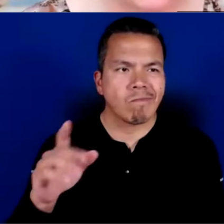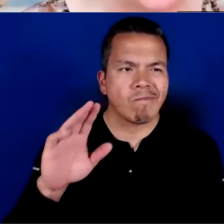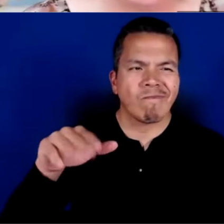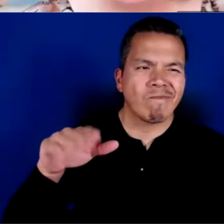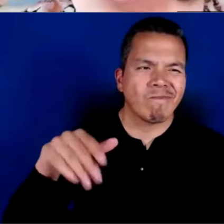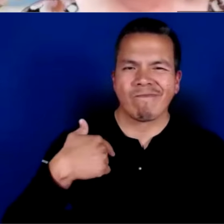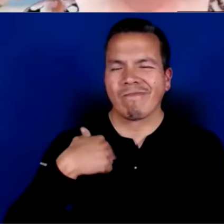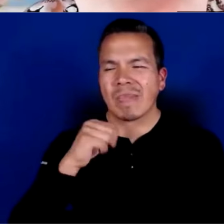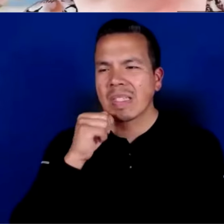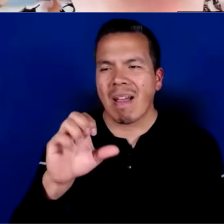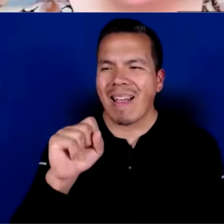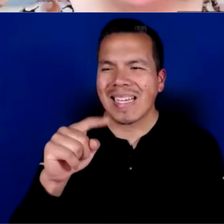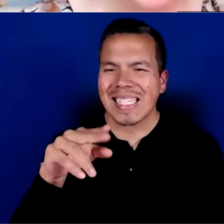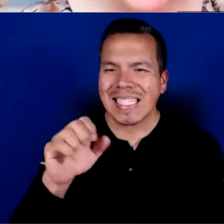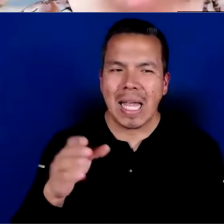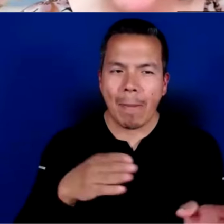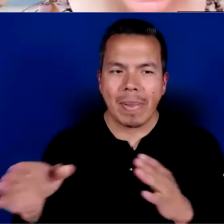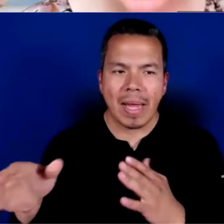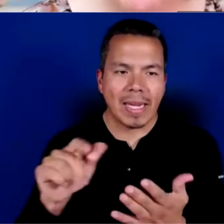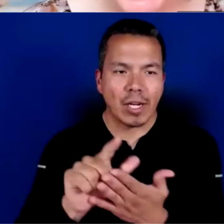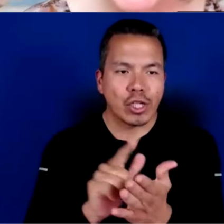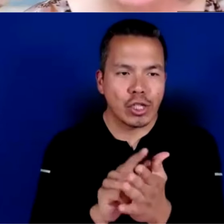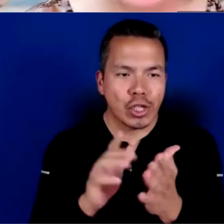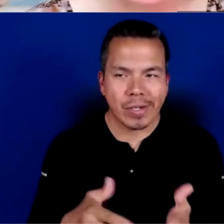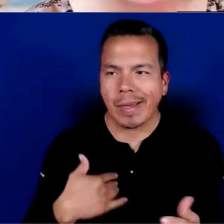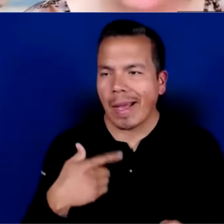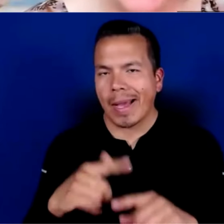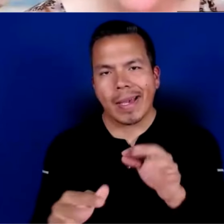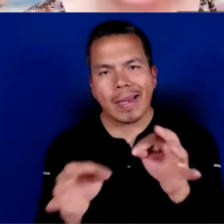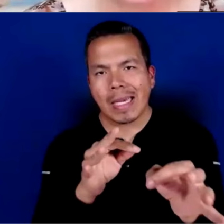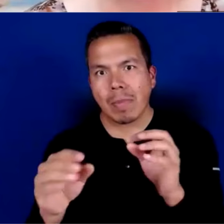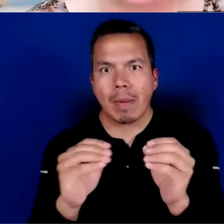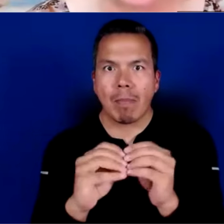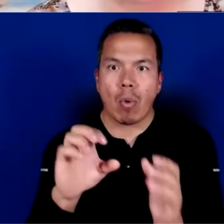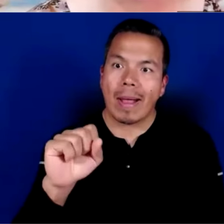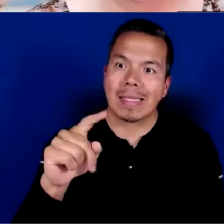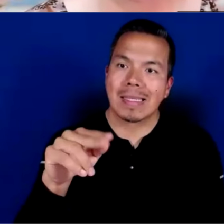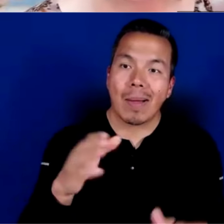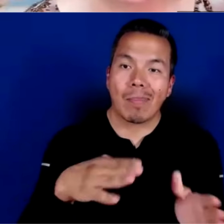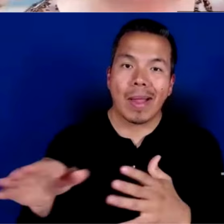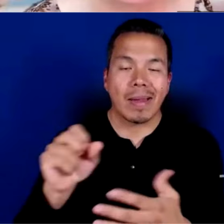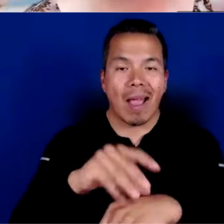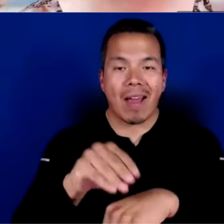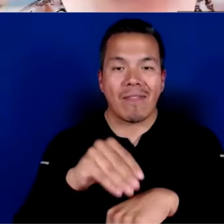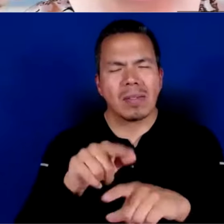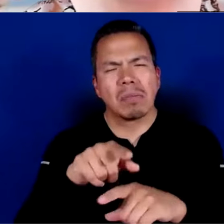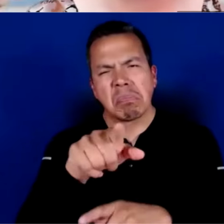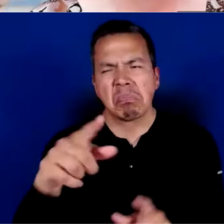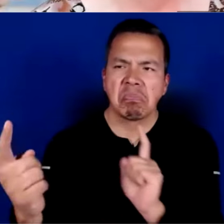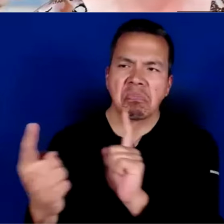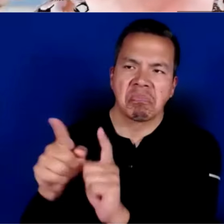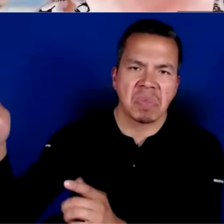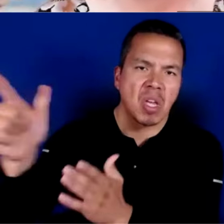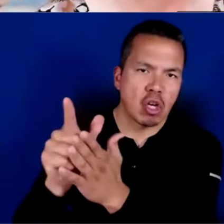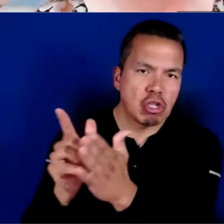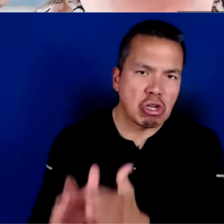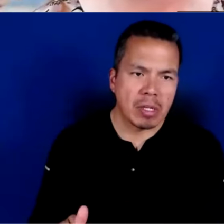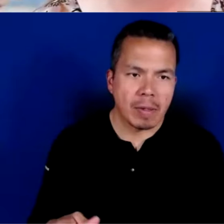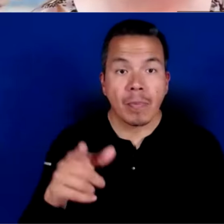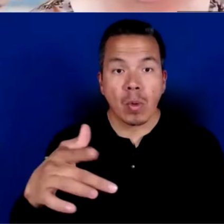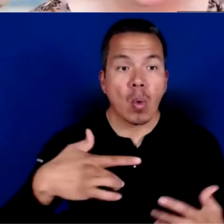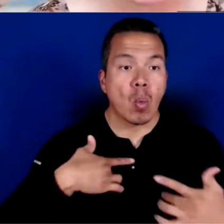planning attorney. I am not going to give estate planning advice, but that is a great question to talk through with an estate planning attorney. If you're worried